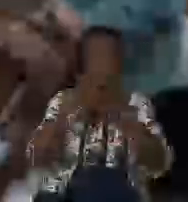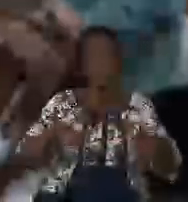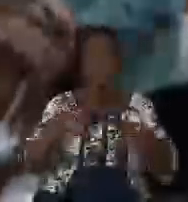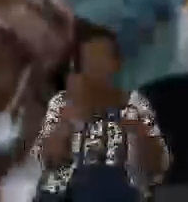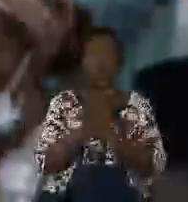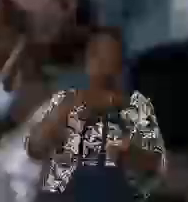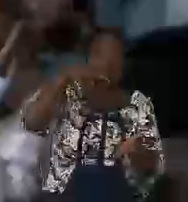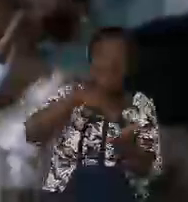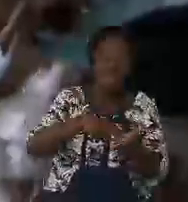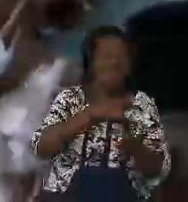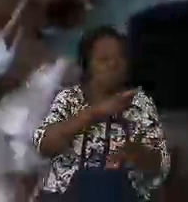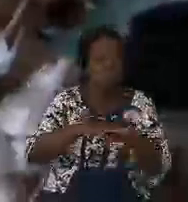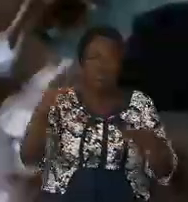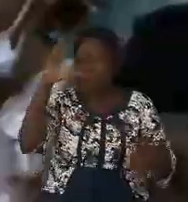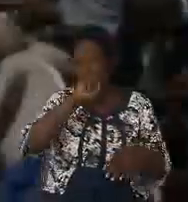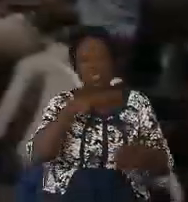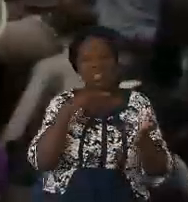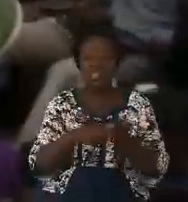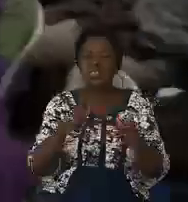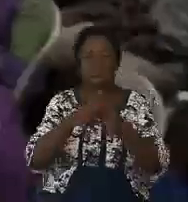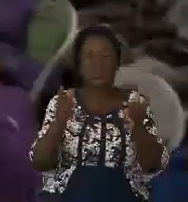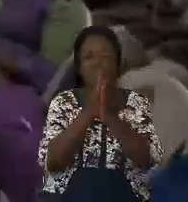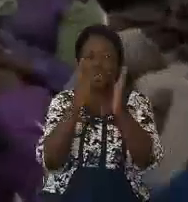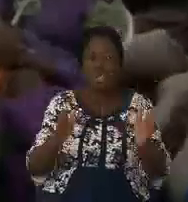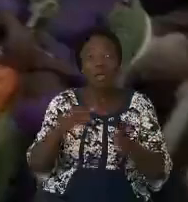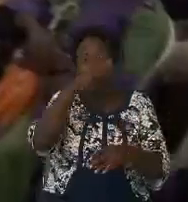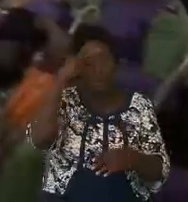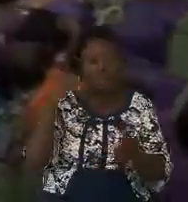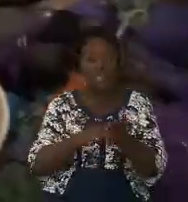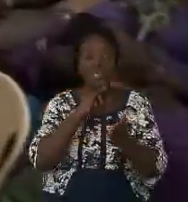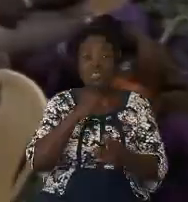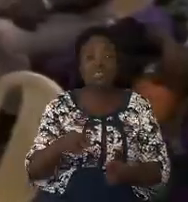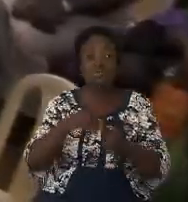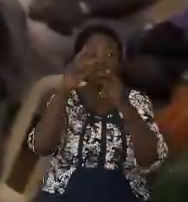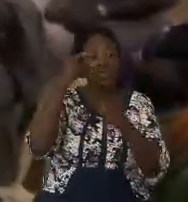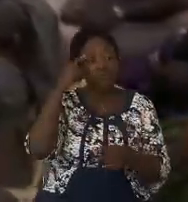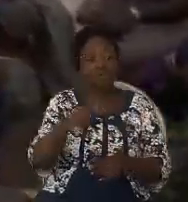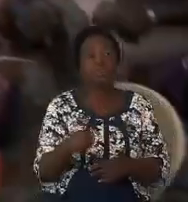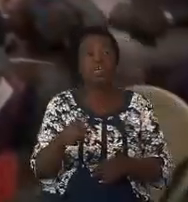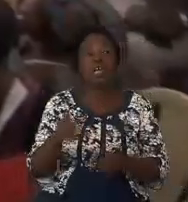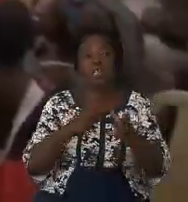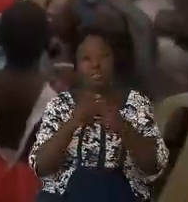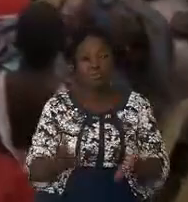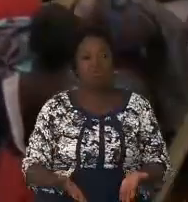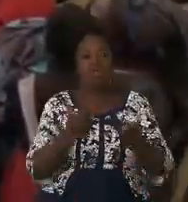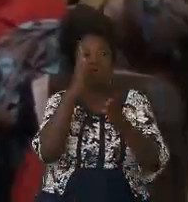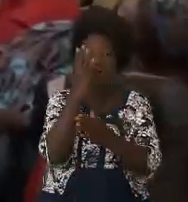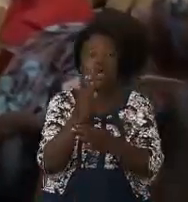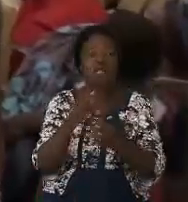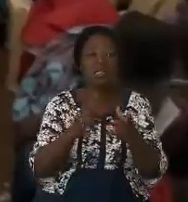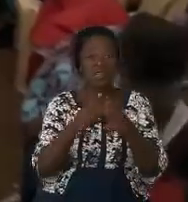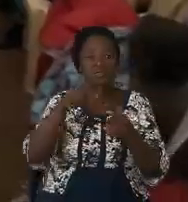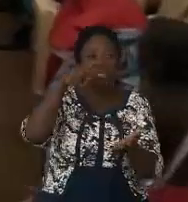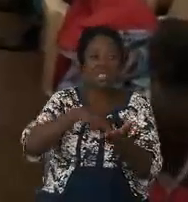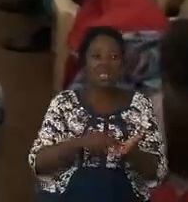life. And that tendency is going to be taken away. Where are you? Stand up. Don't miss your prayer. This is specially